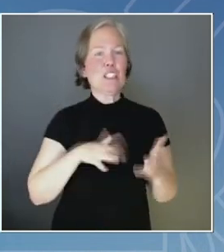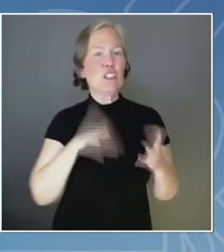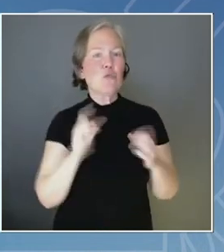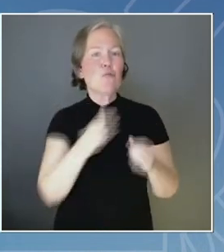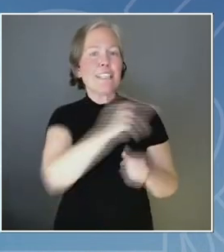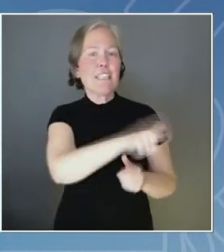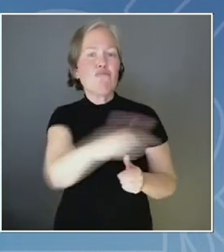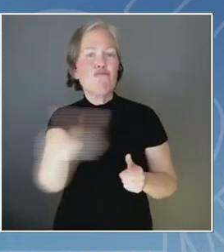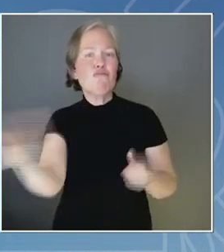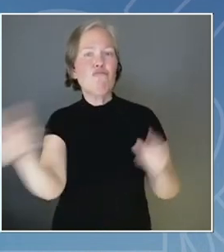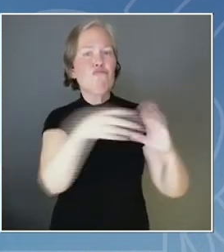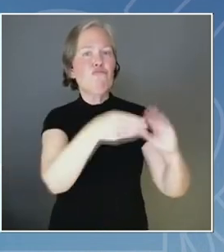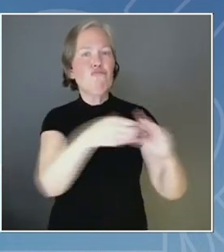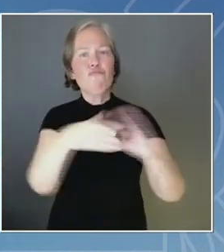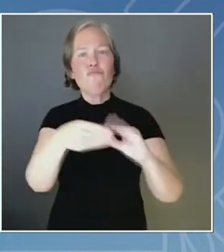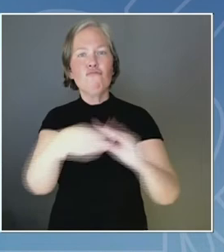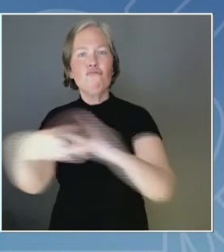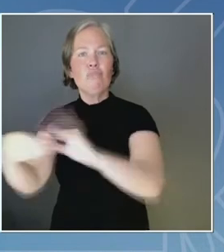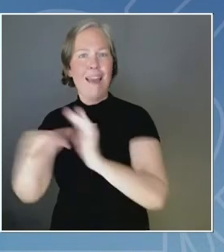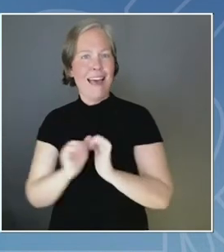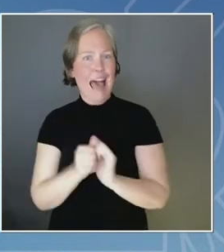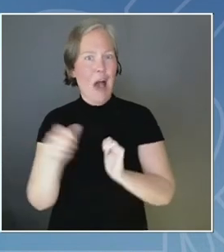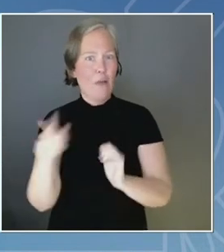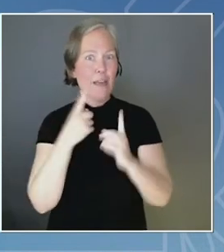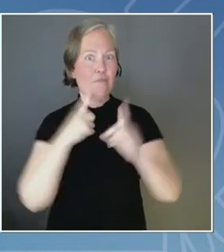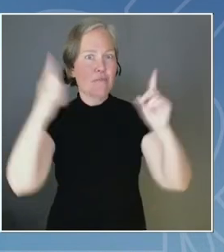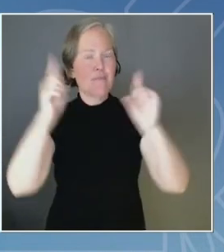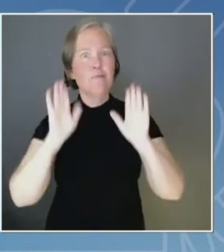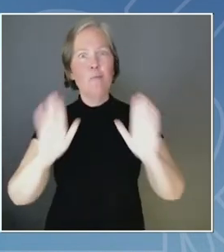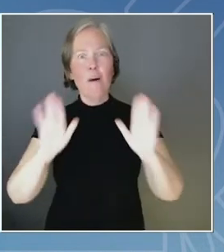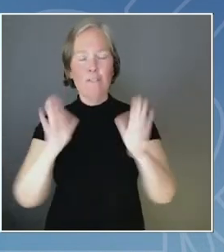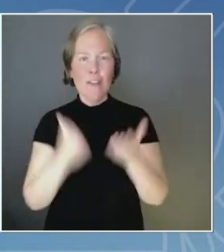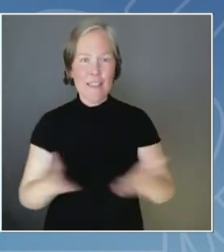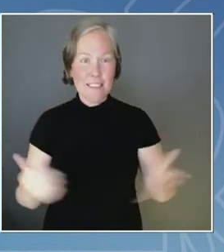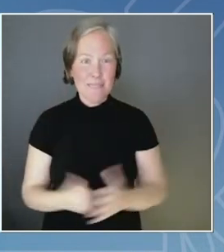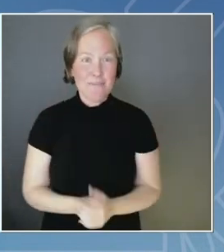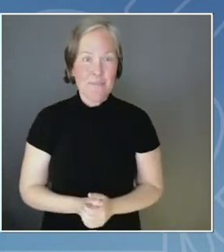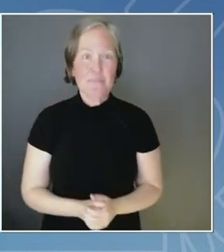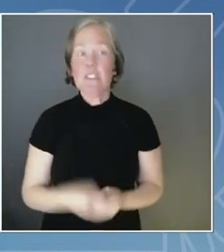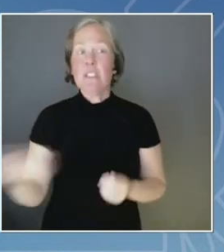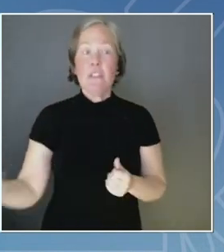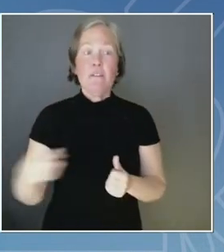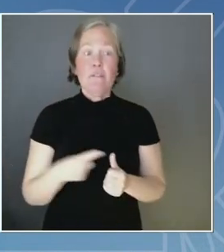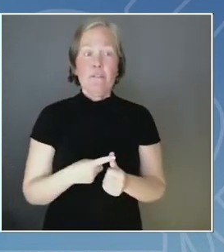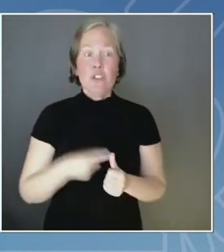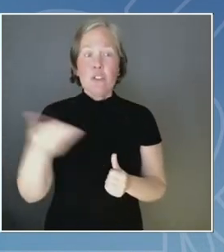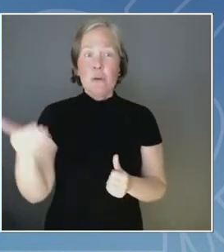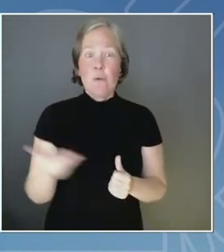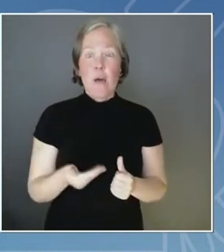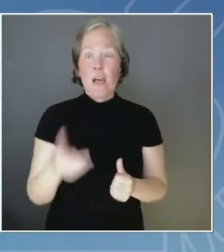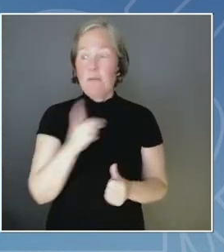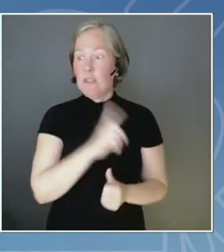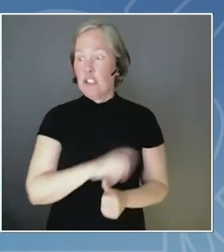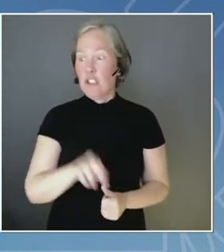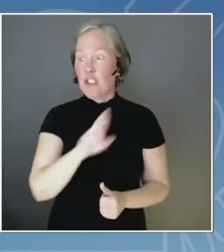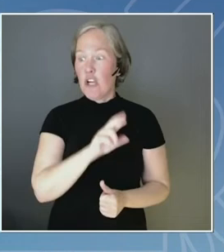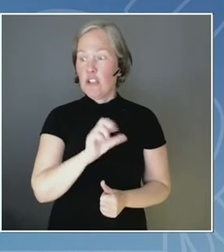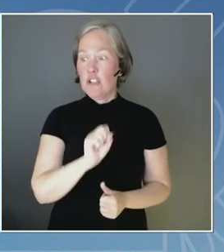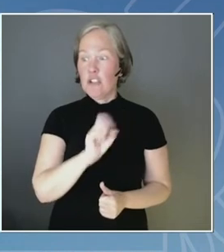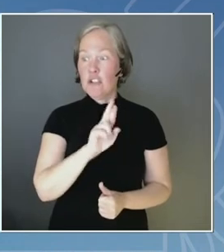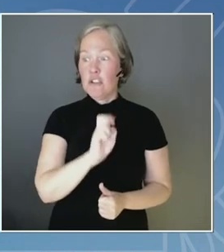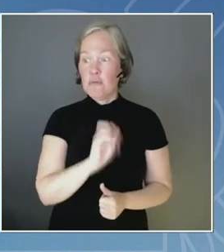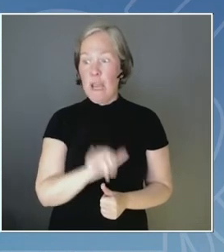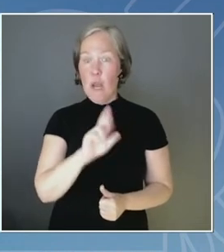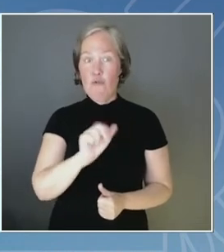stories and how they have achieved such impressive things. First, I'd like to welcome Dr. Sarayaram Quay. Dr. Quay was